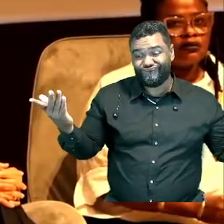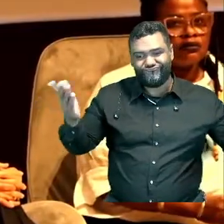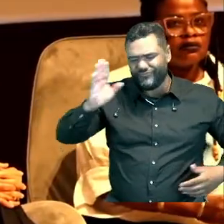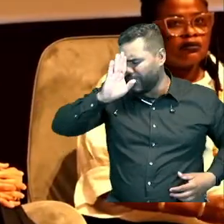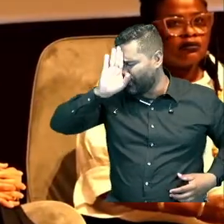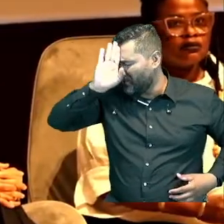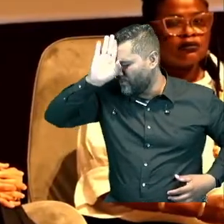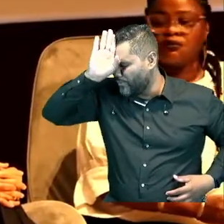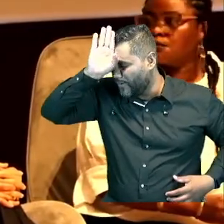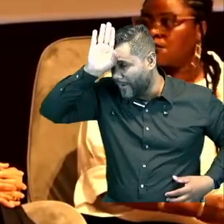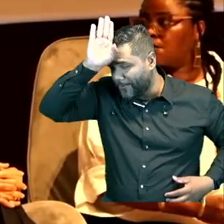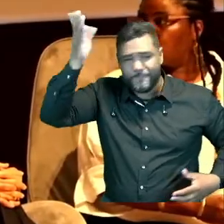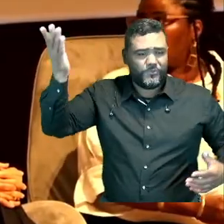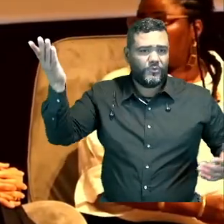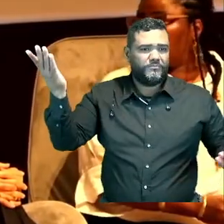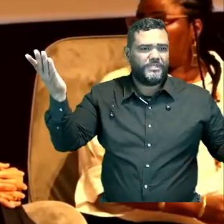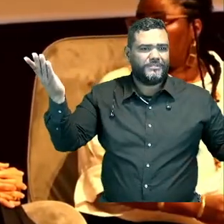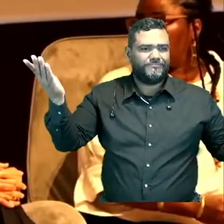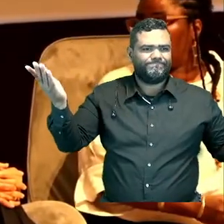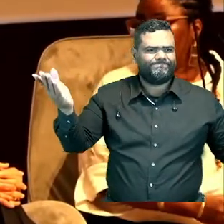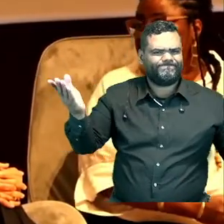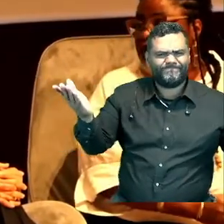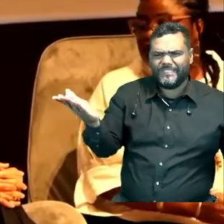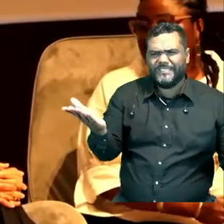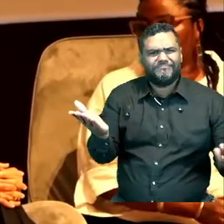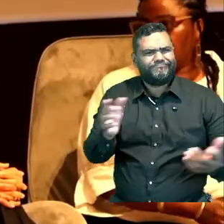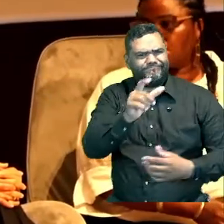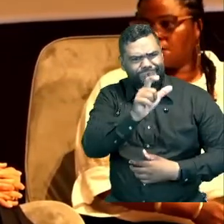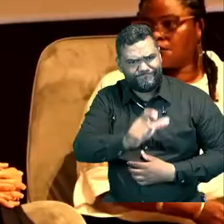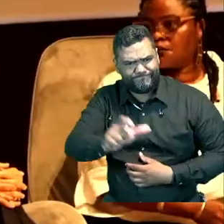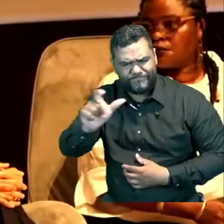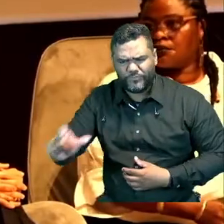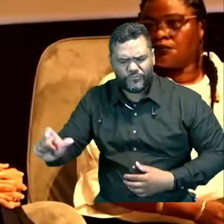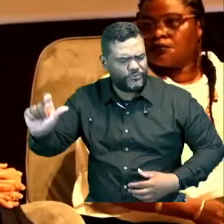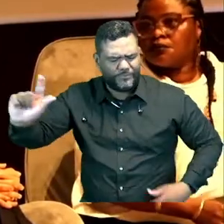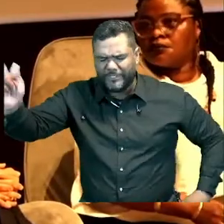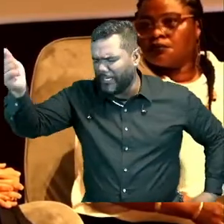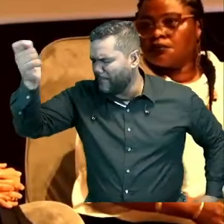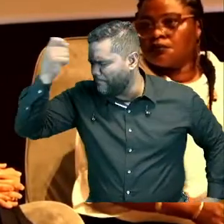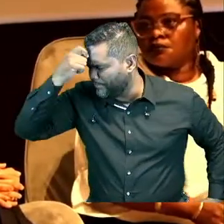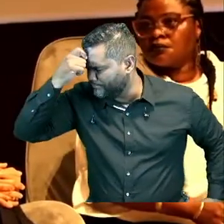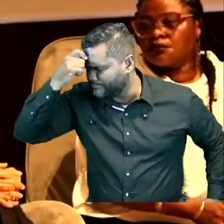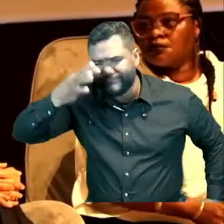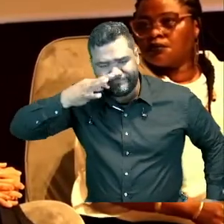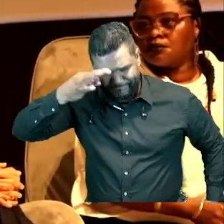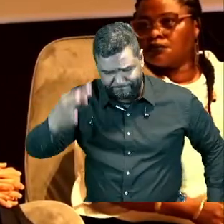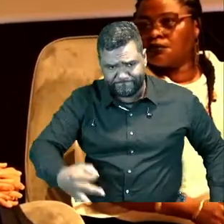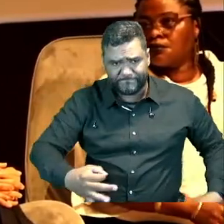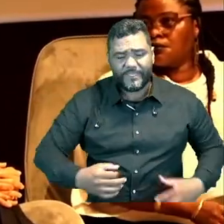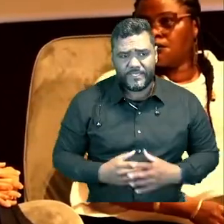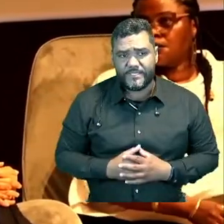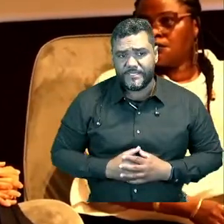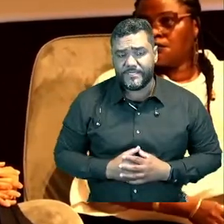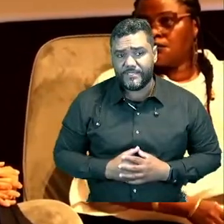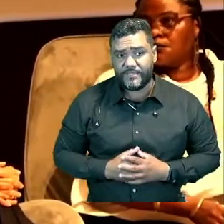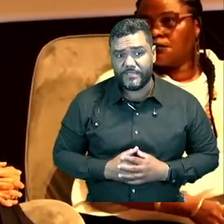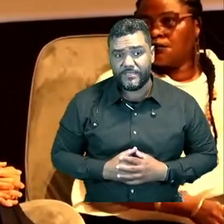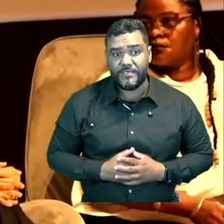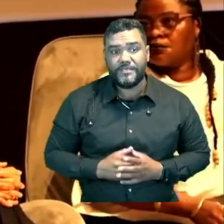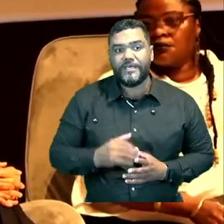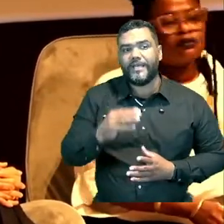Thank you very much. I come from a community where I recall perfectly well